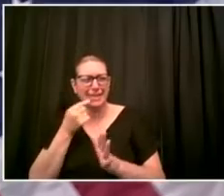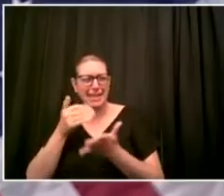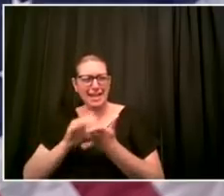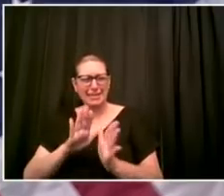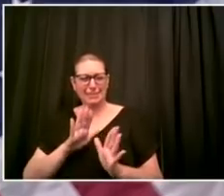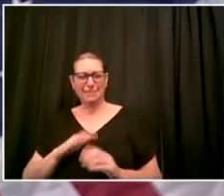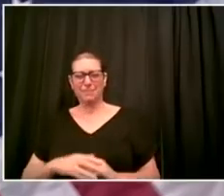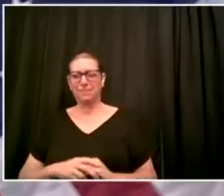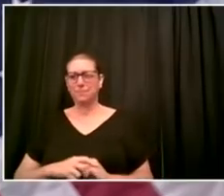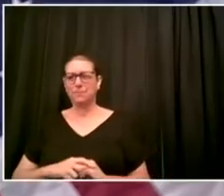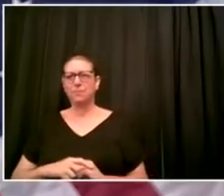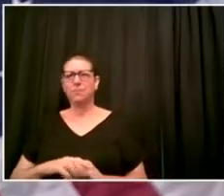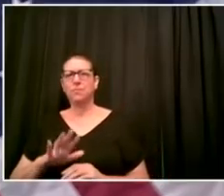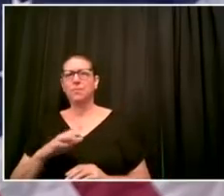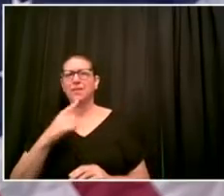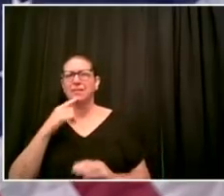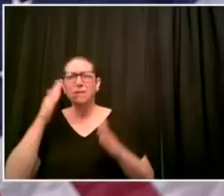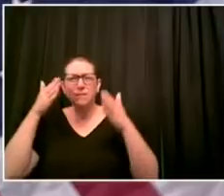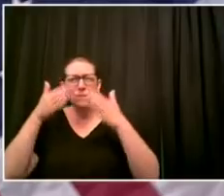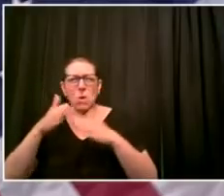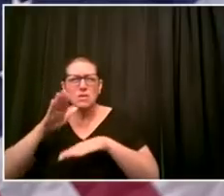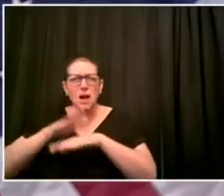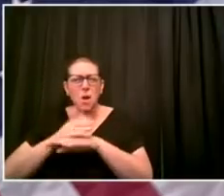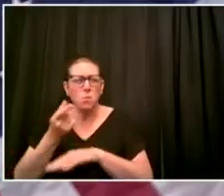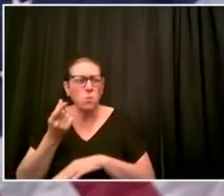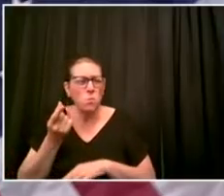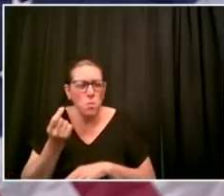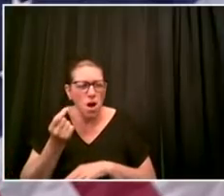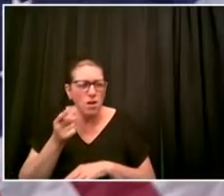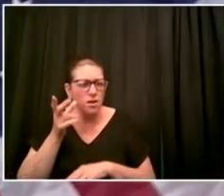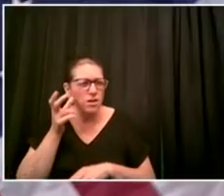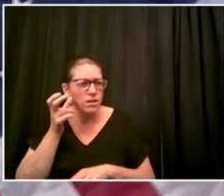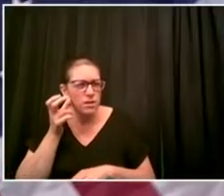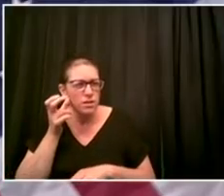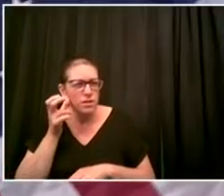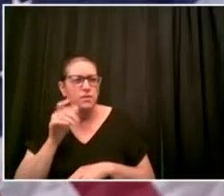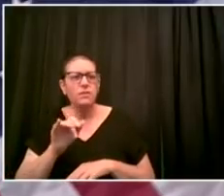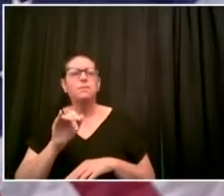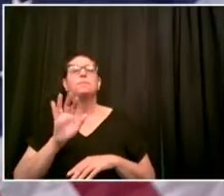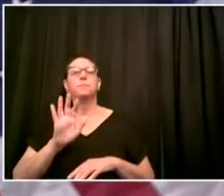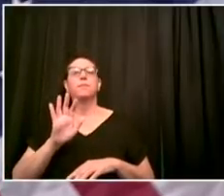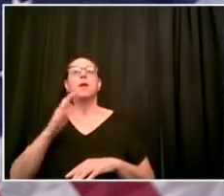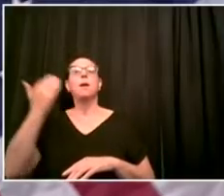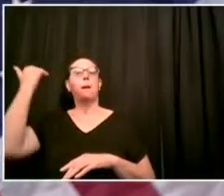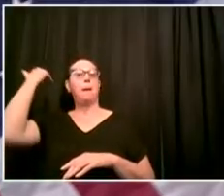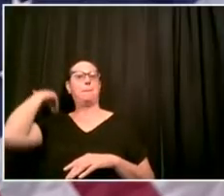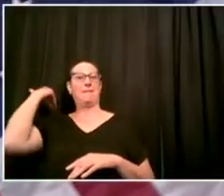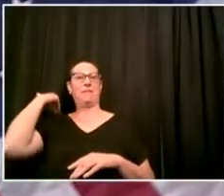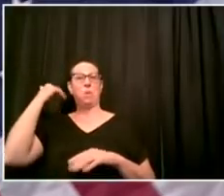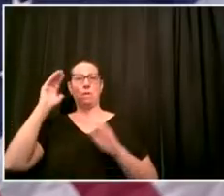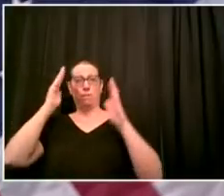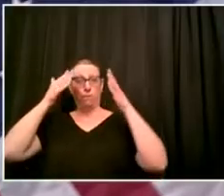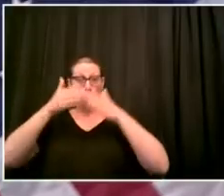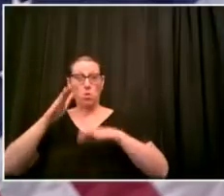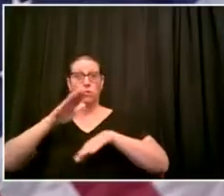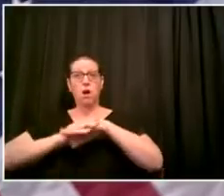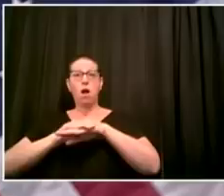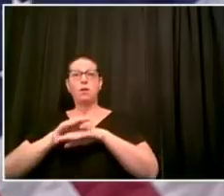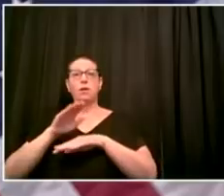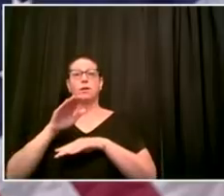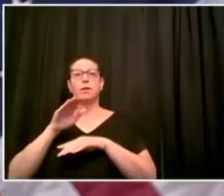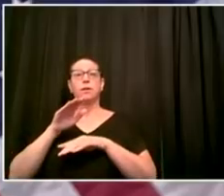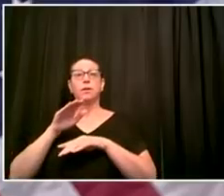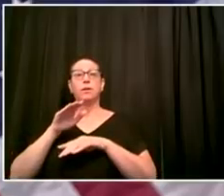the Bernie Sanders campaign. Basically, the criticism I've been hearing is that your desire to campaign for him may have distracted